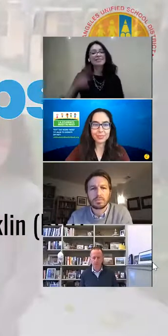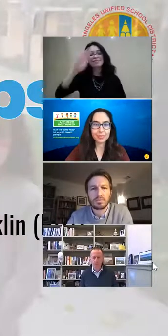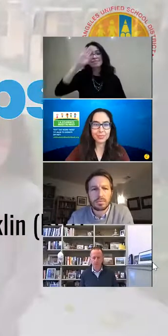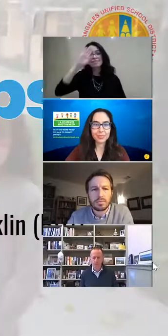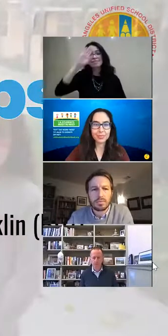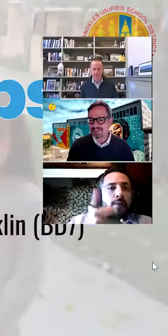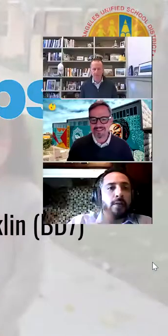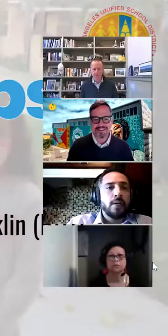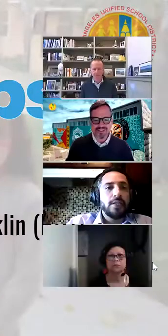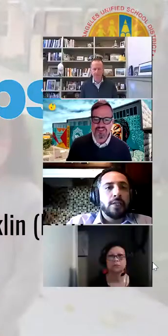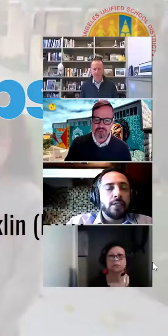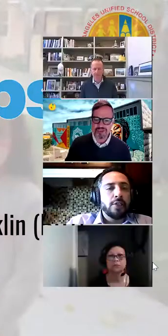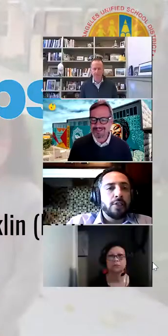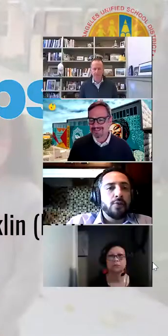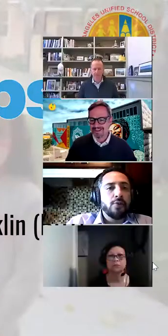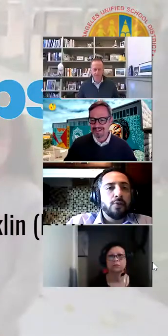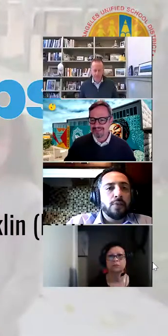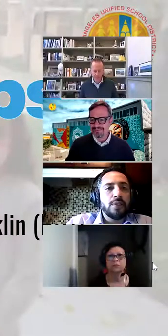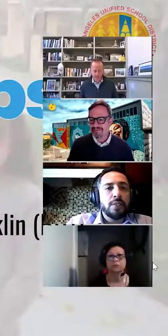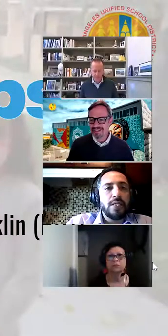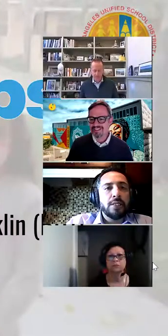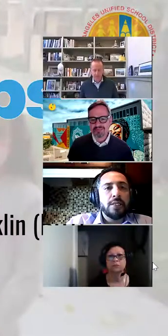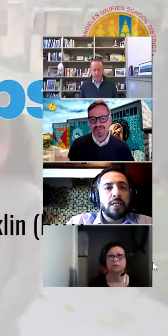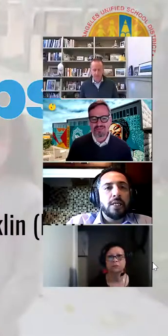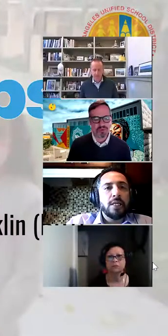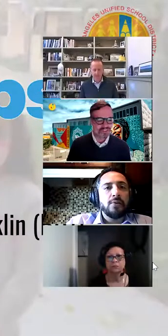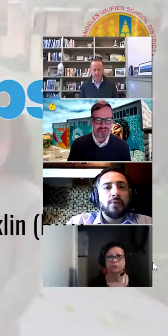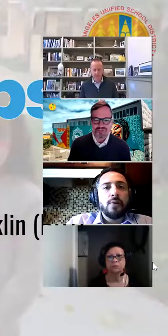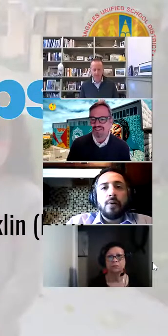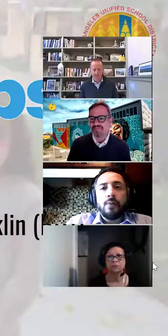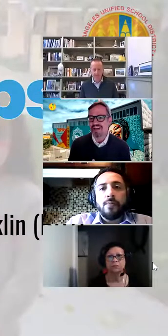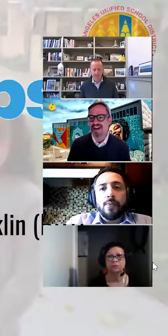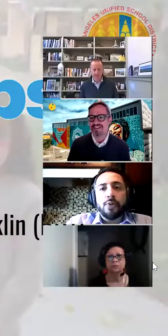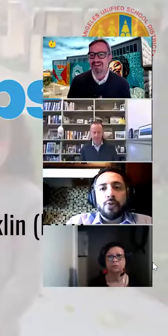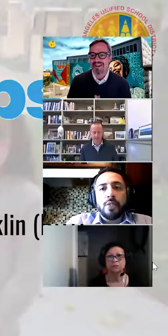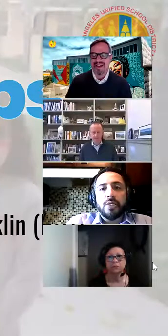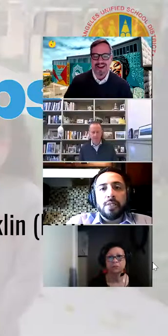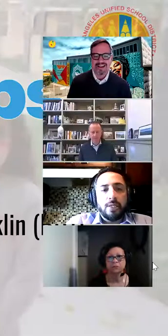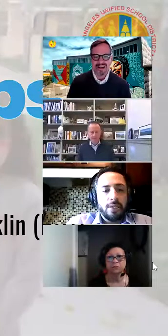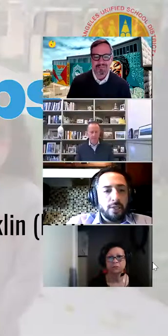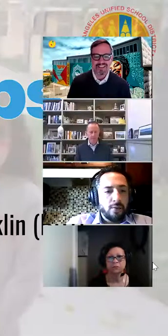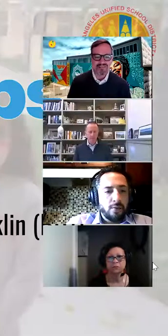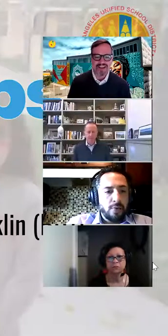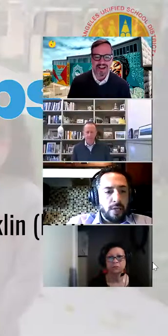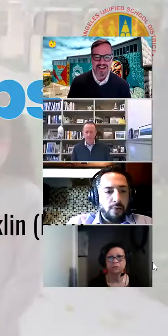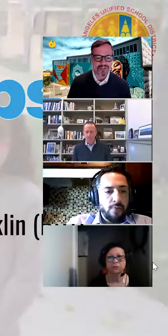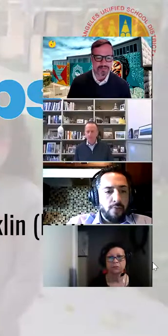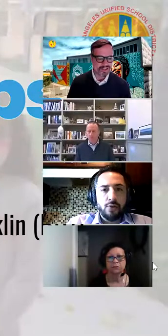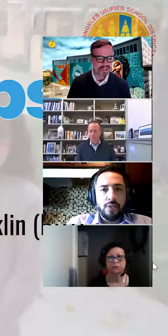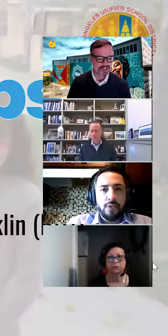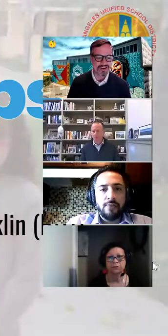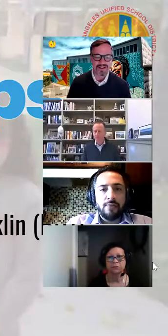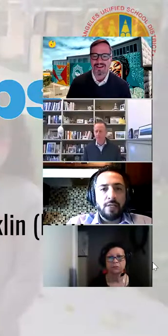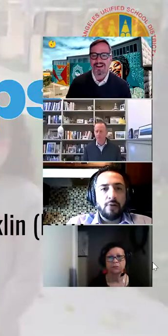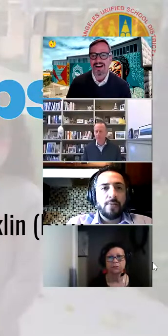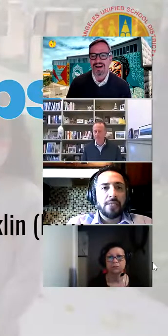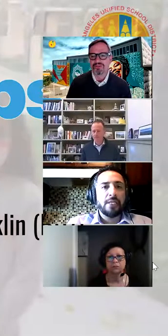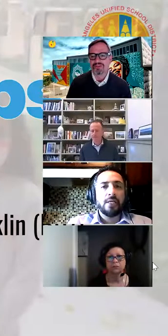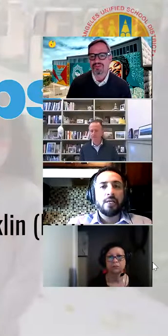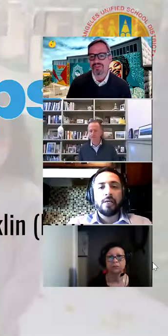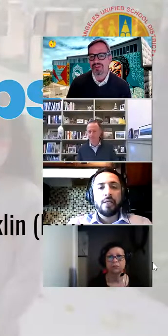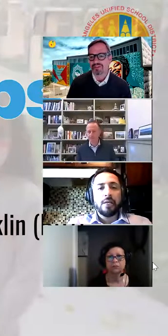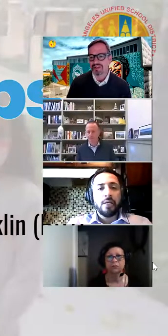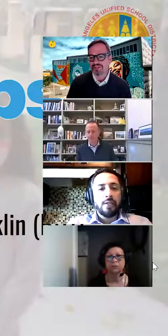BD4, BD7 constituents, families from these board districts and beyond. I am David. I have the pleasure